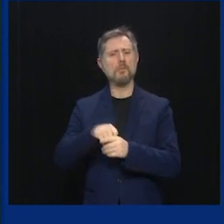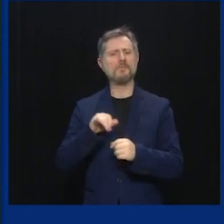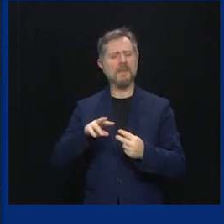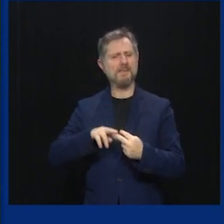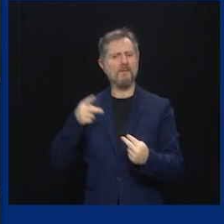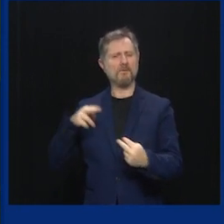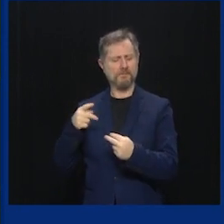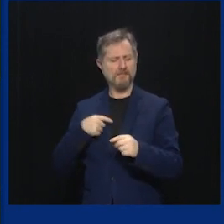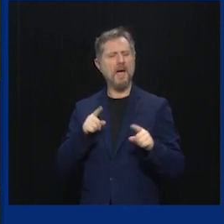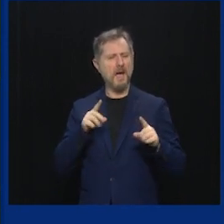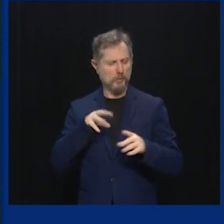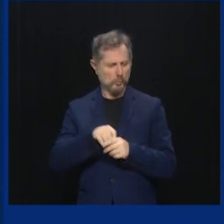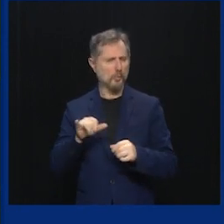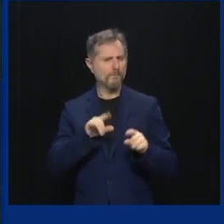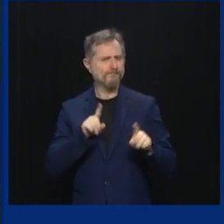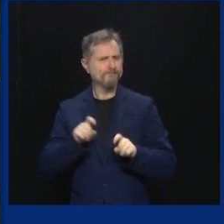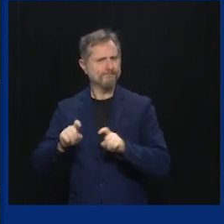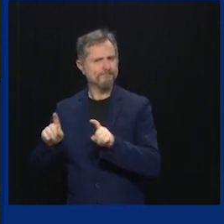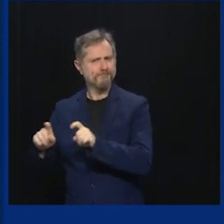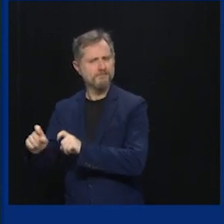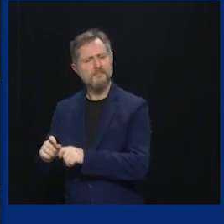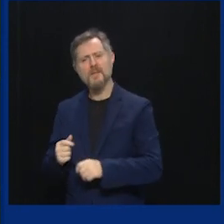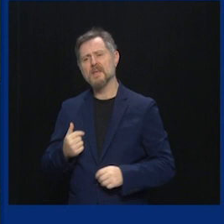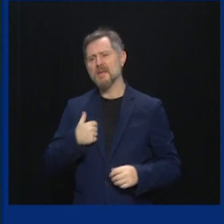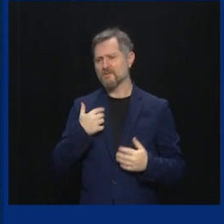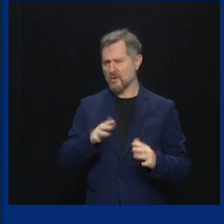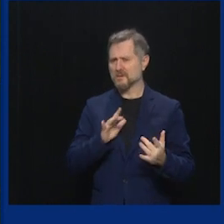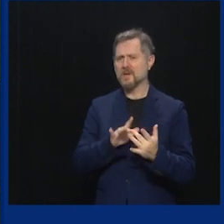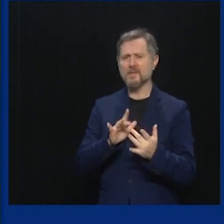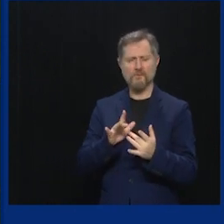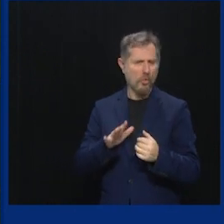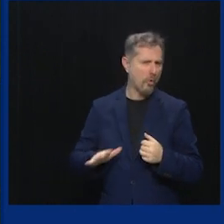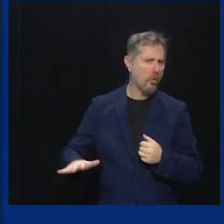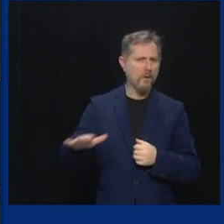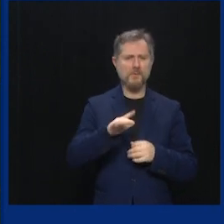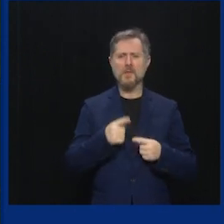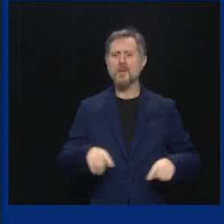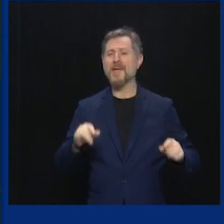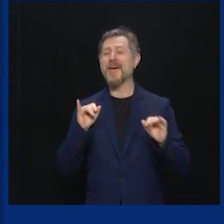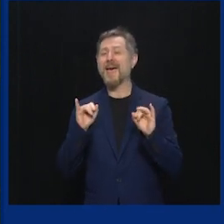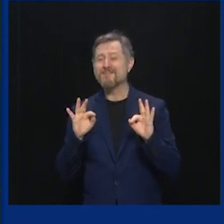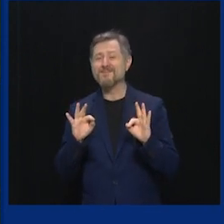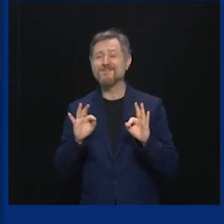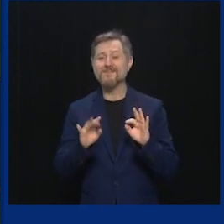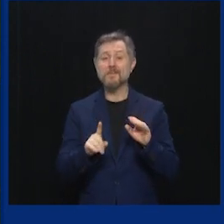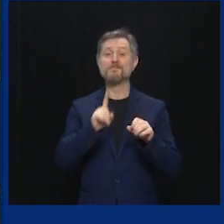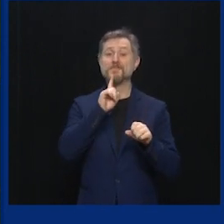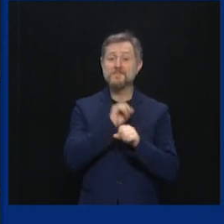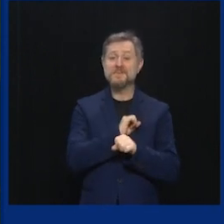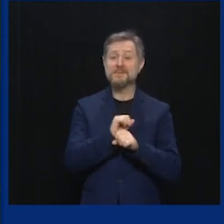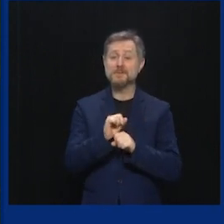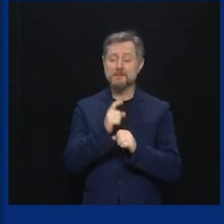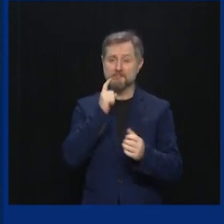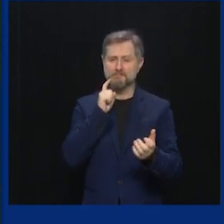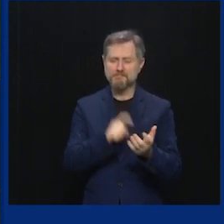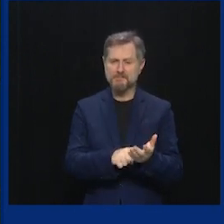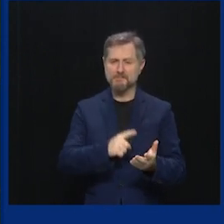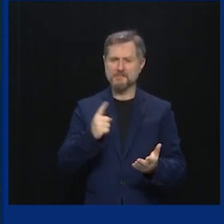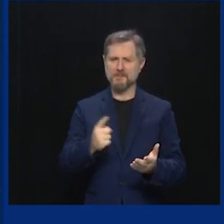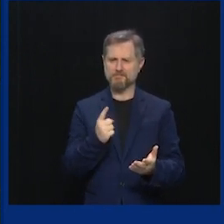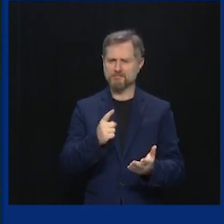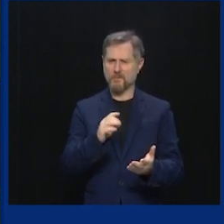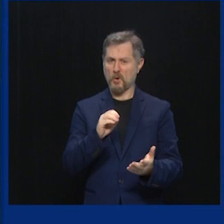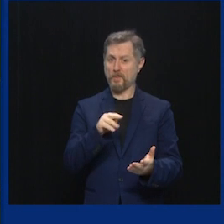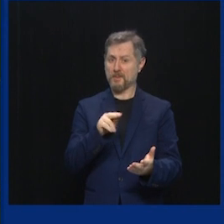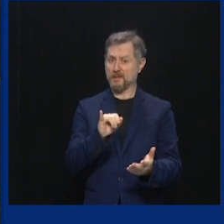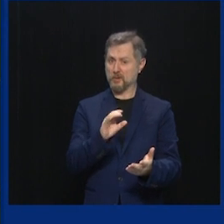virus. And we therefore reached out to those labs and requested that they contact us immediately if they detect the Omicron